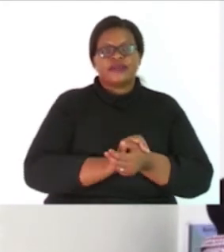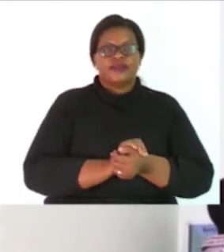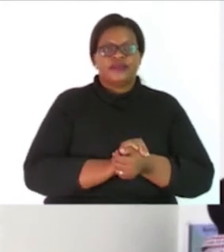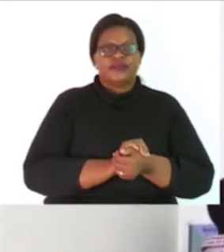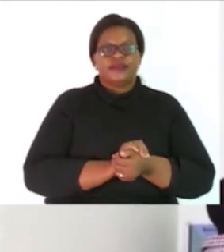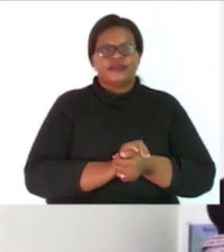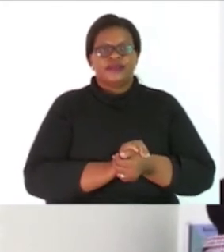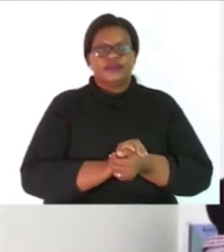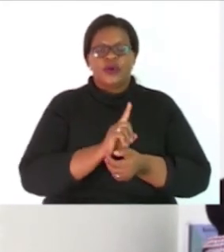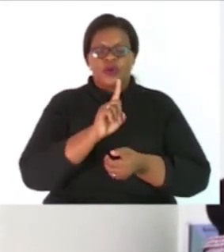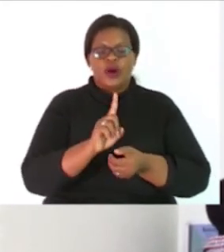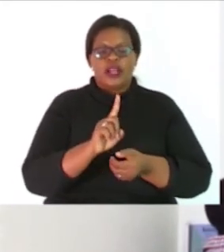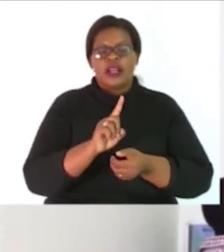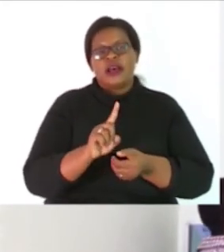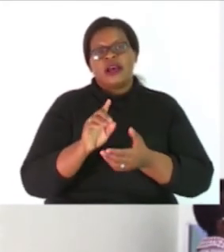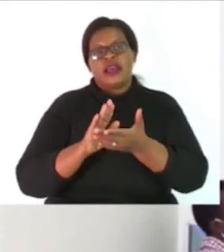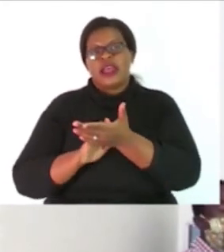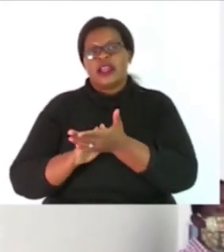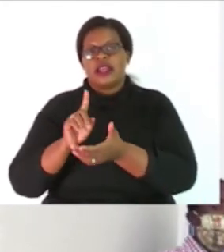1 and 18.